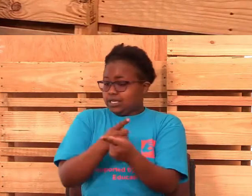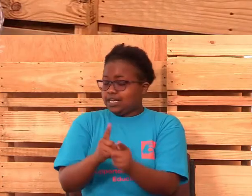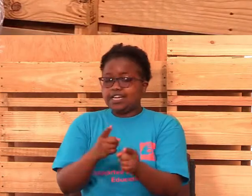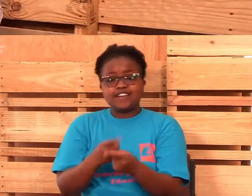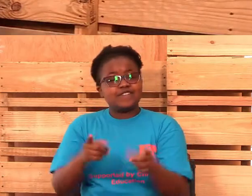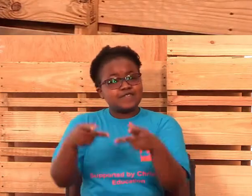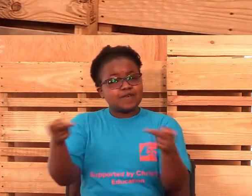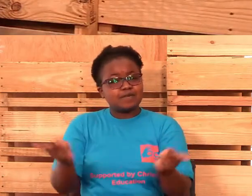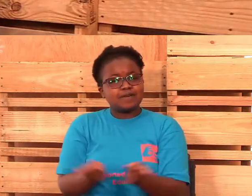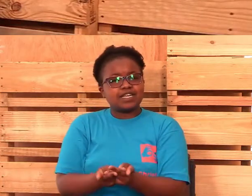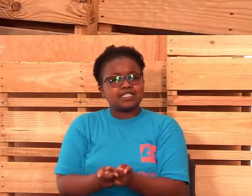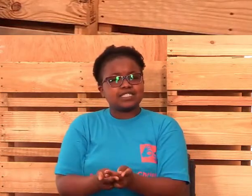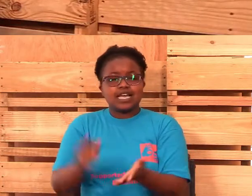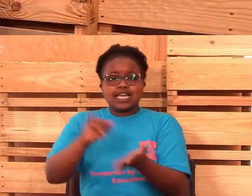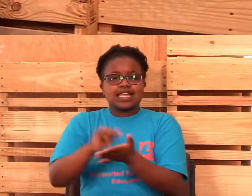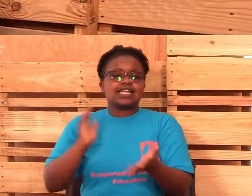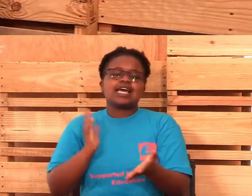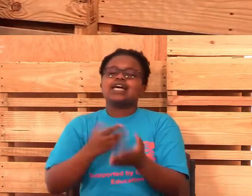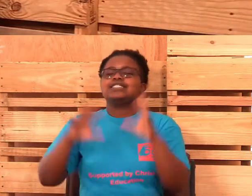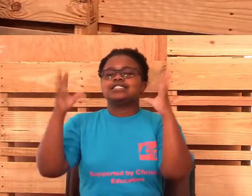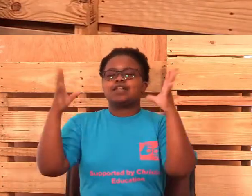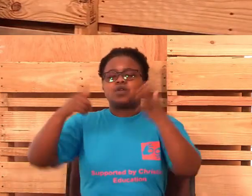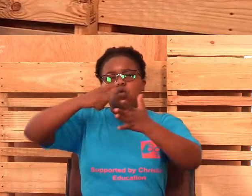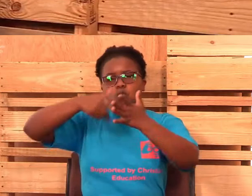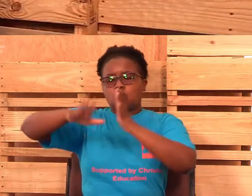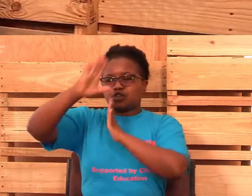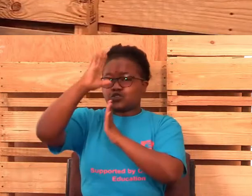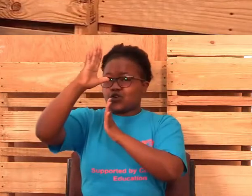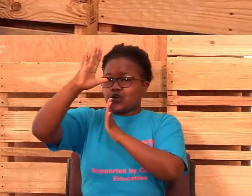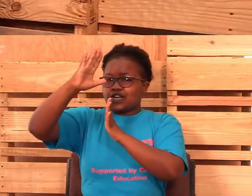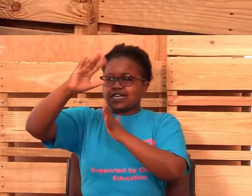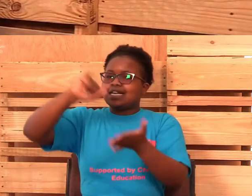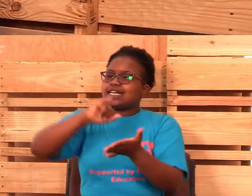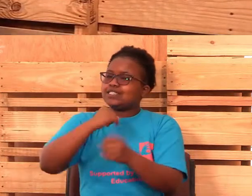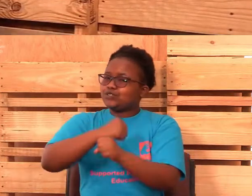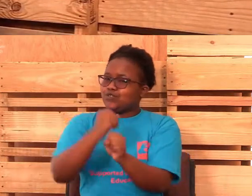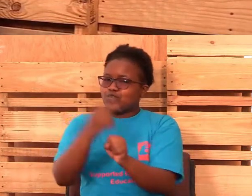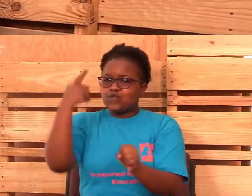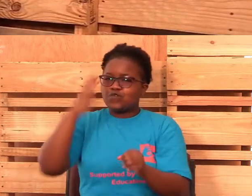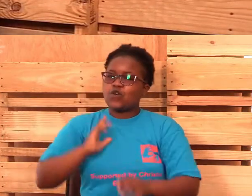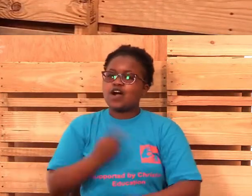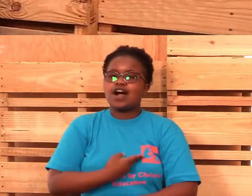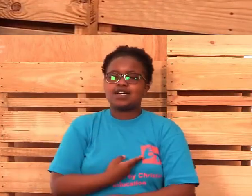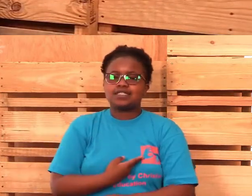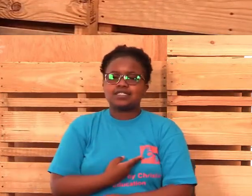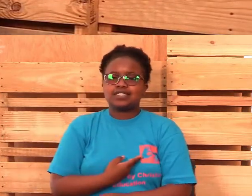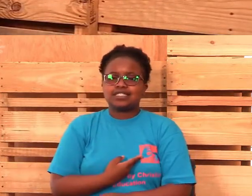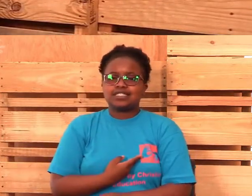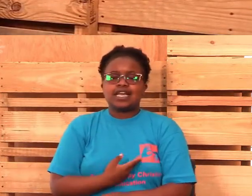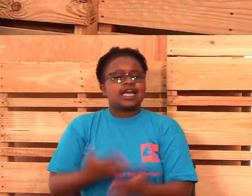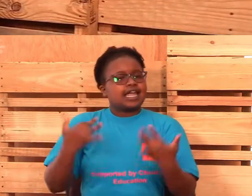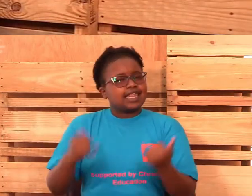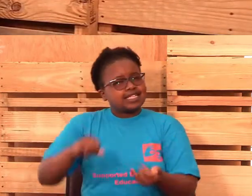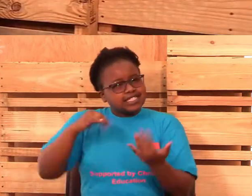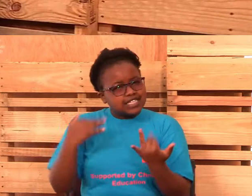we just want to celebrate what God has done for us. That this season, as we celebrate Christmas, that